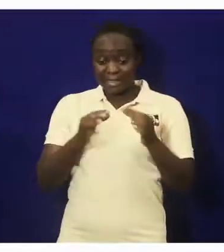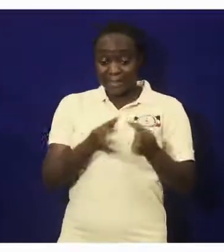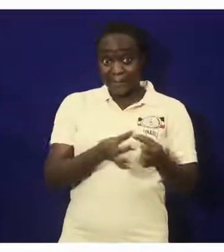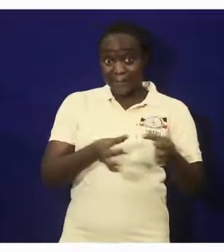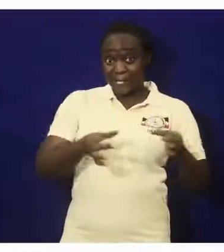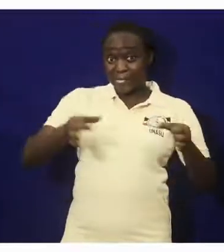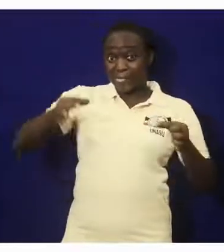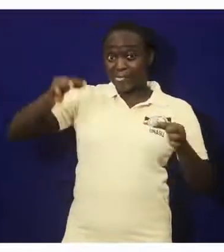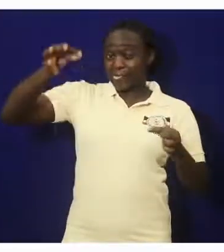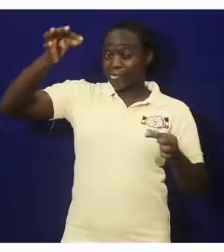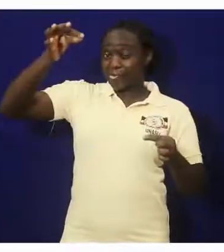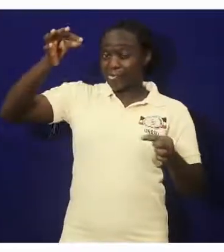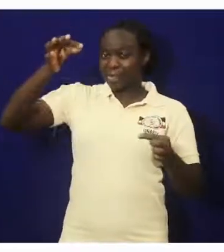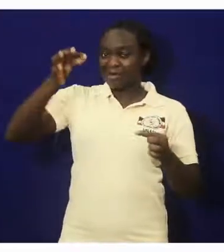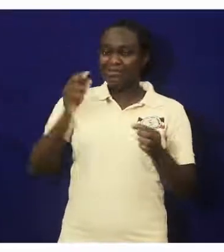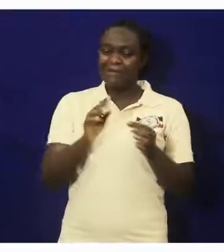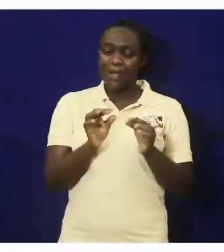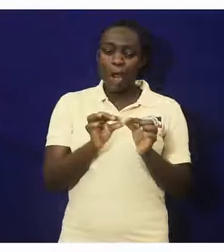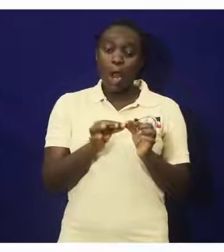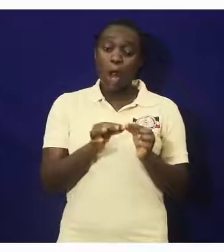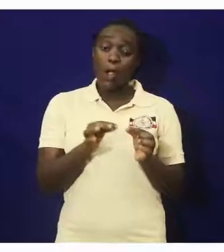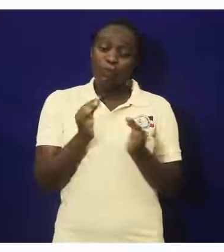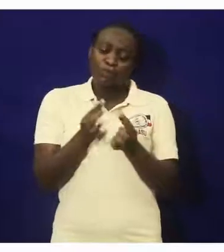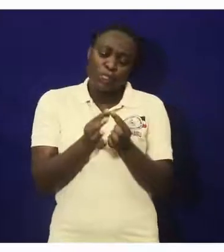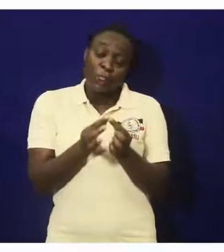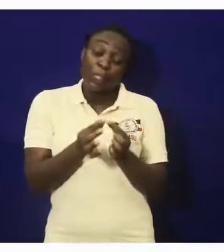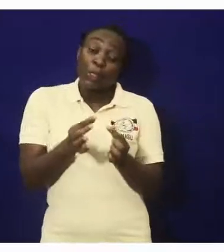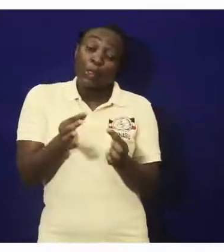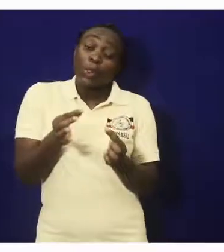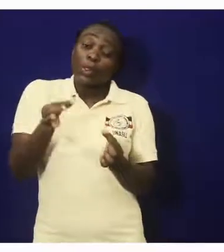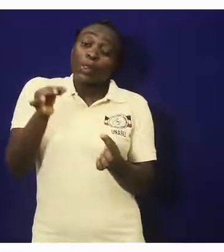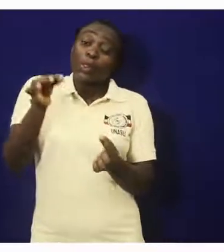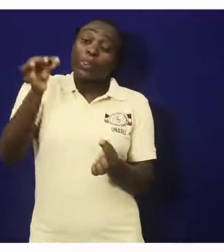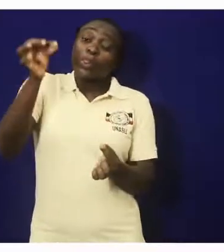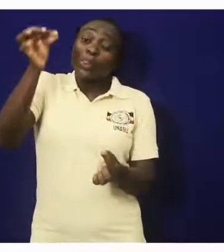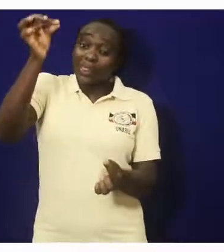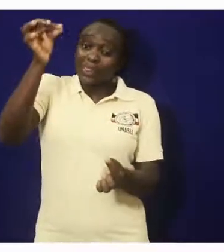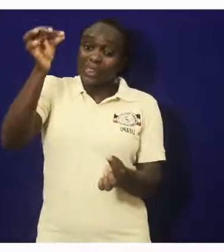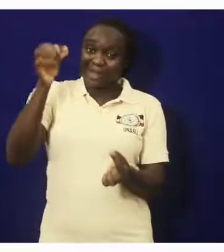slender stick. It's like a long, slender stick.